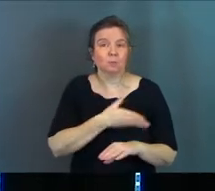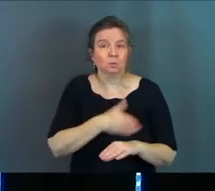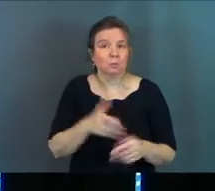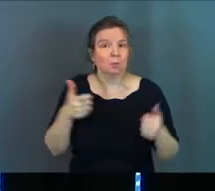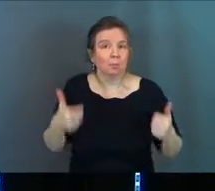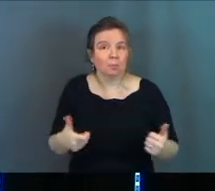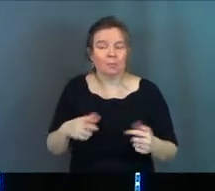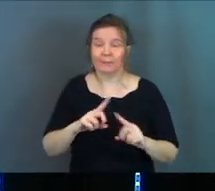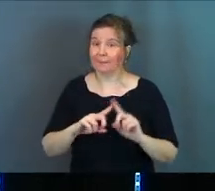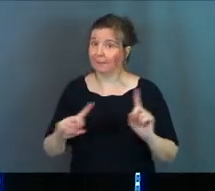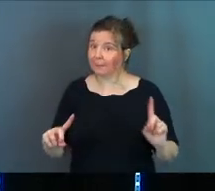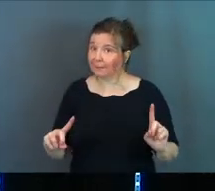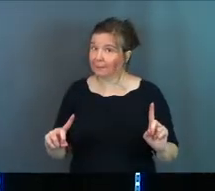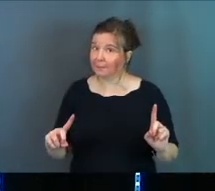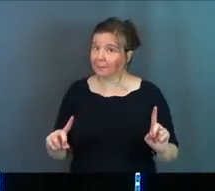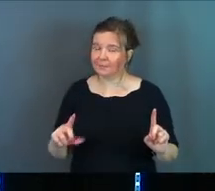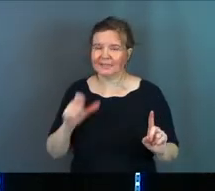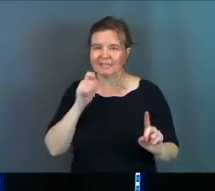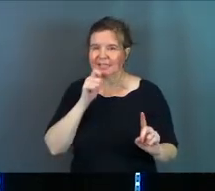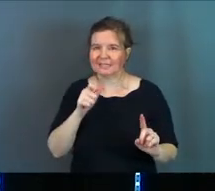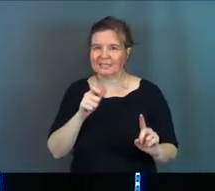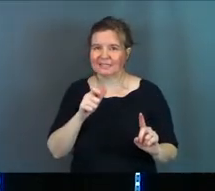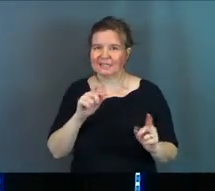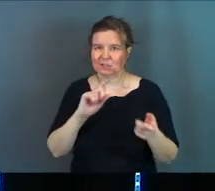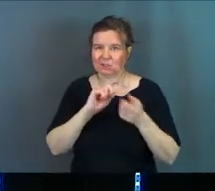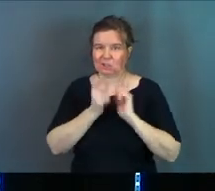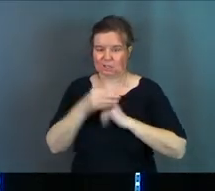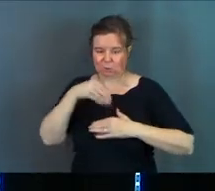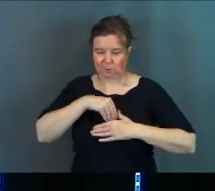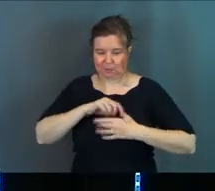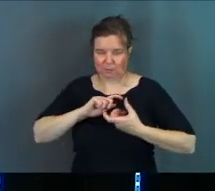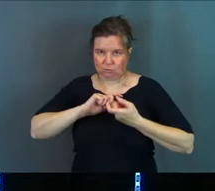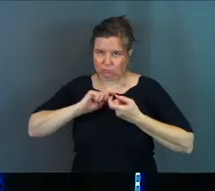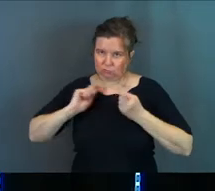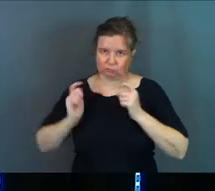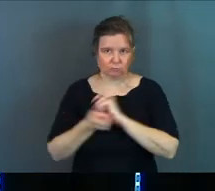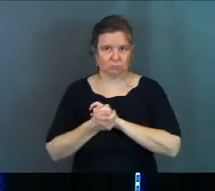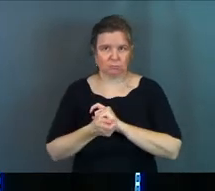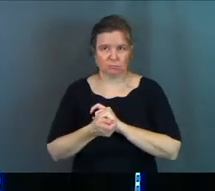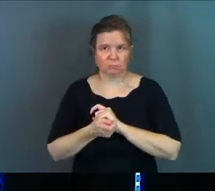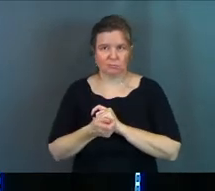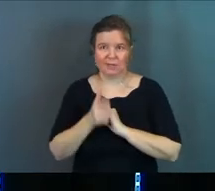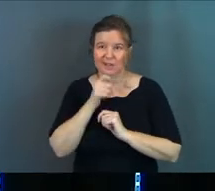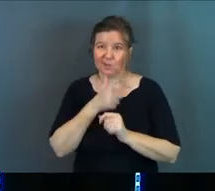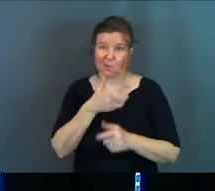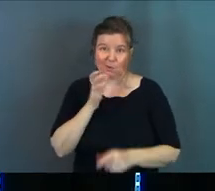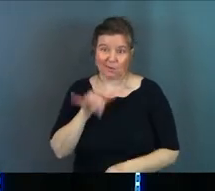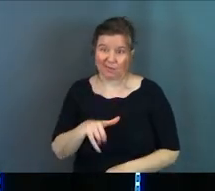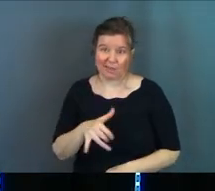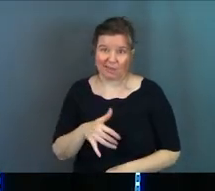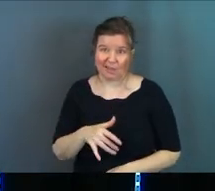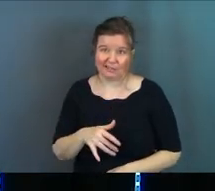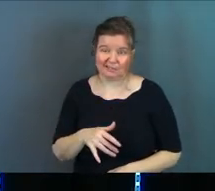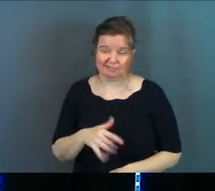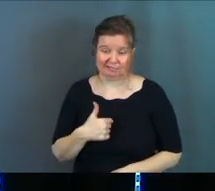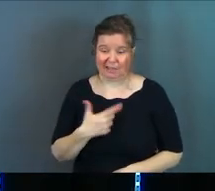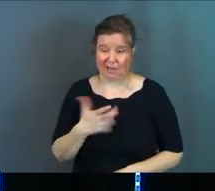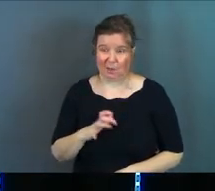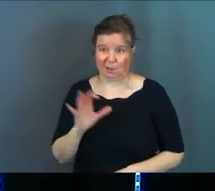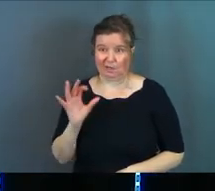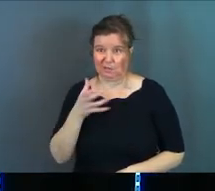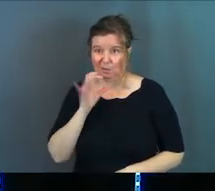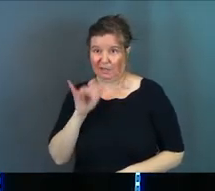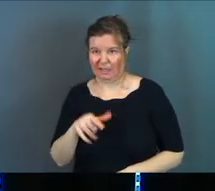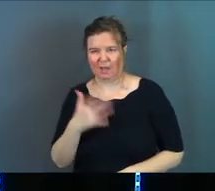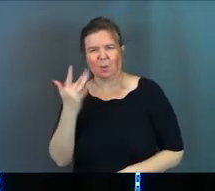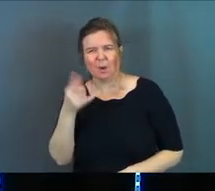But it didn't fundamentally change you. And you certainly don't want to drink that, right? Like, I don't want to drink